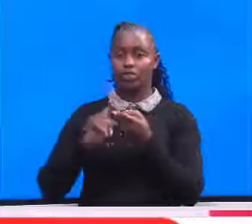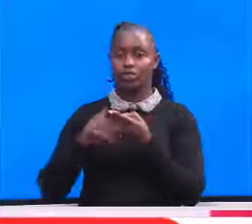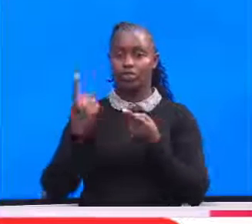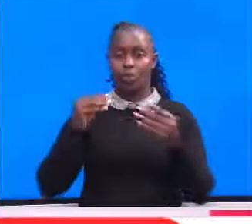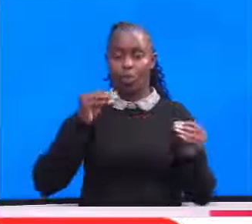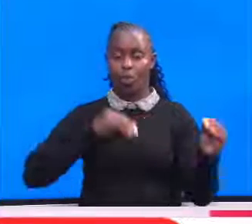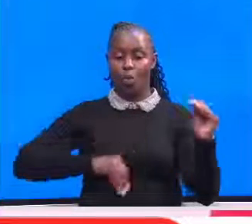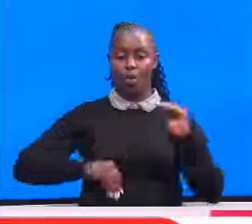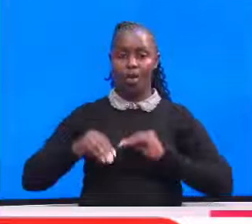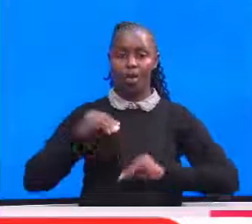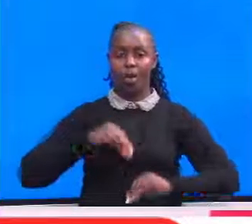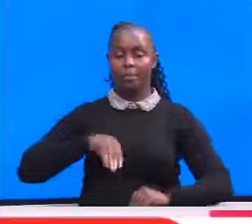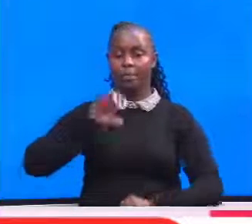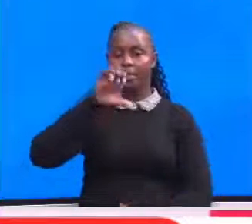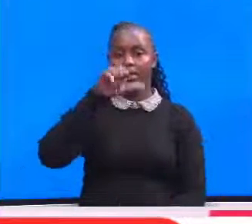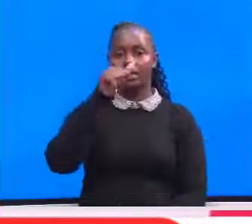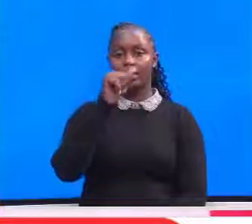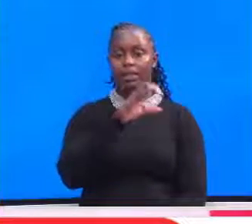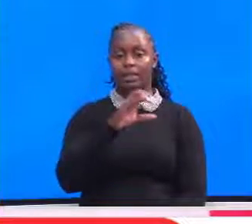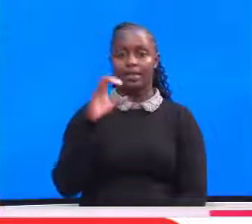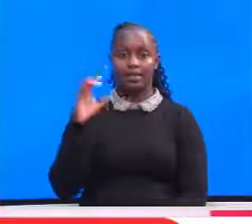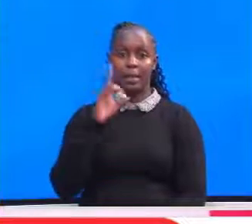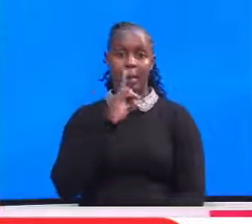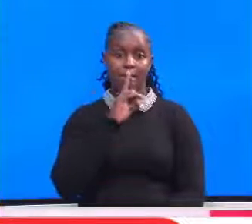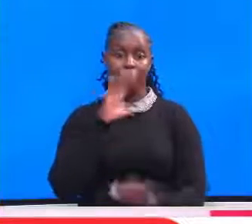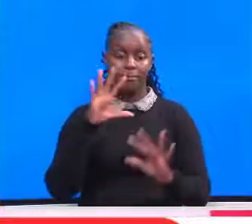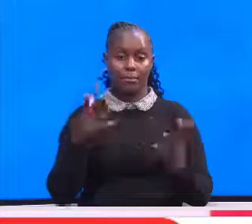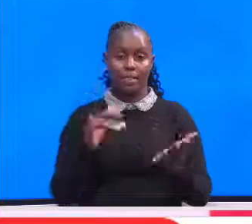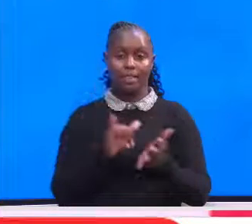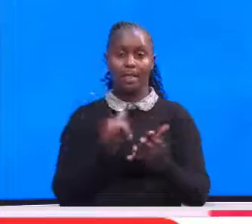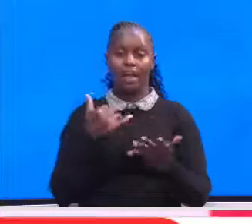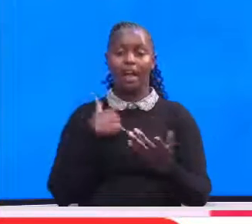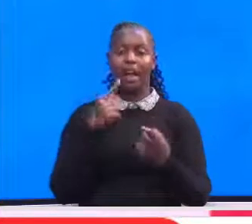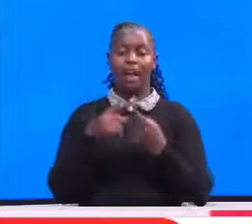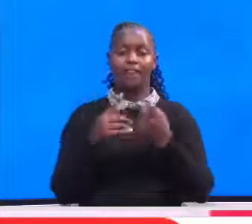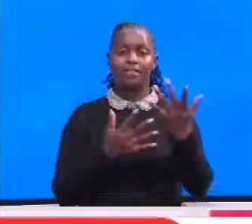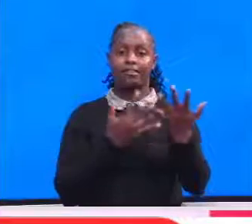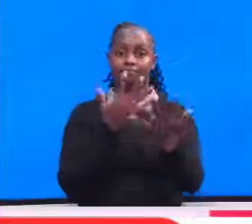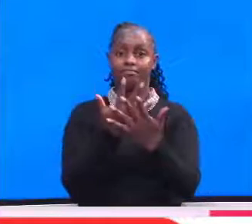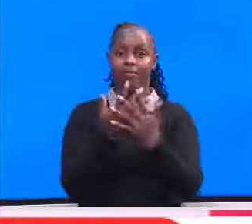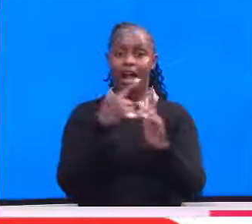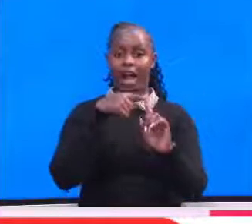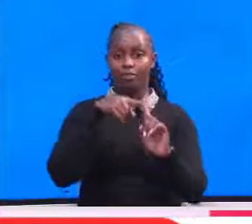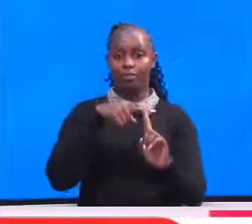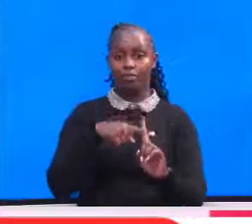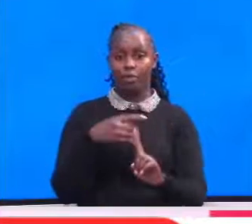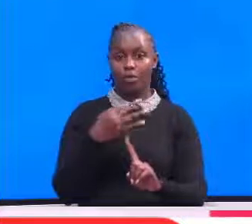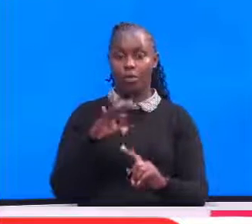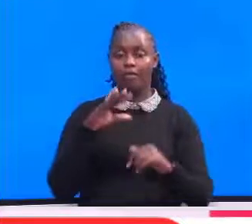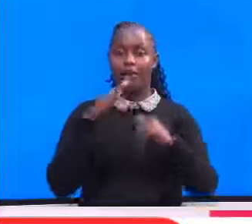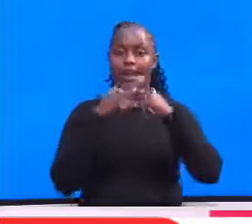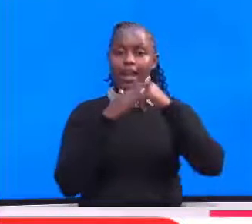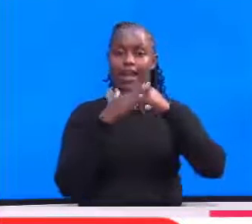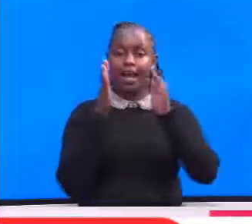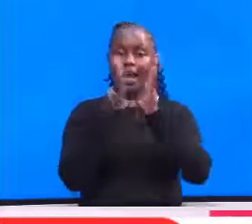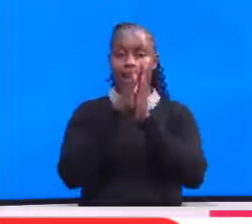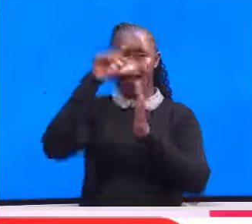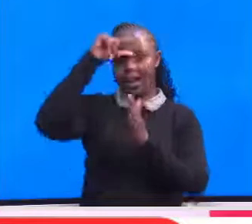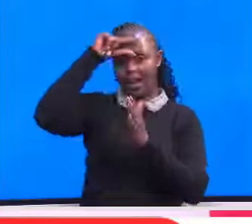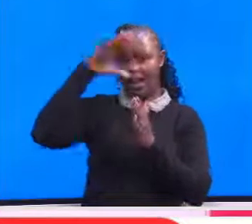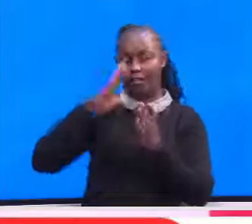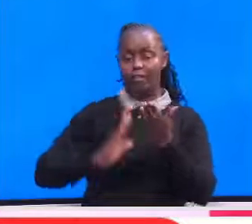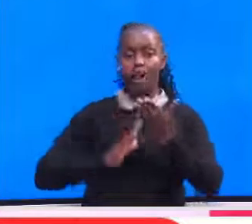An anti-corruption commission now says that it has arraigned a total of 9 former and sitting governors over